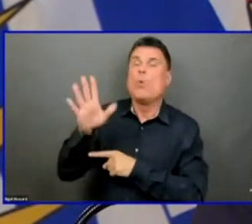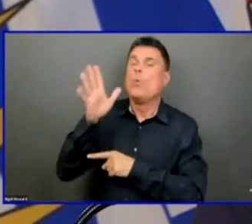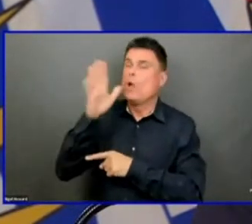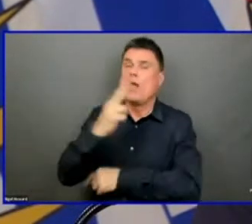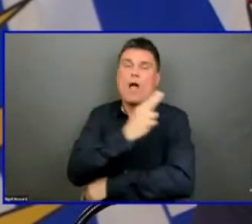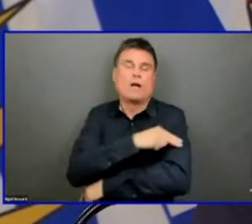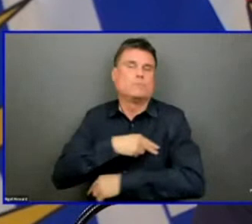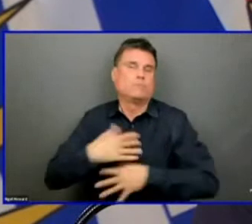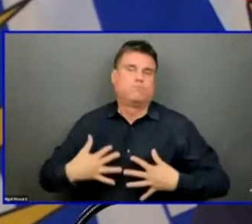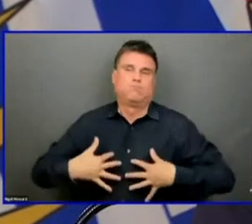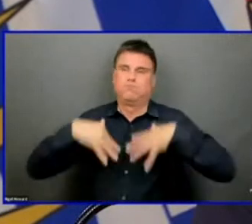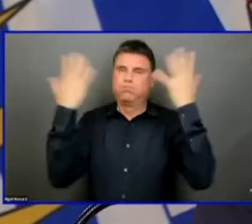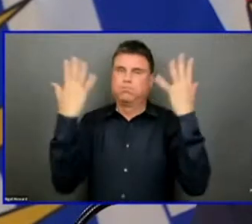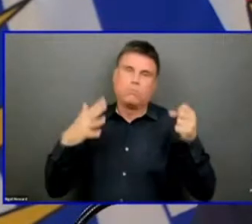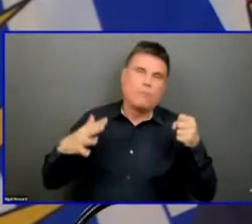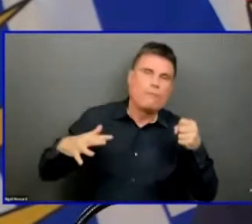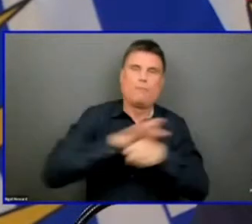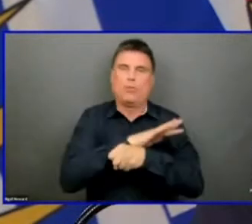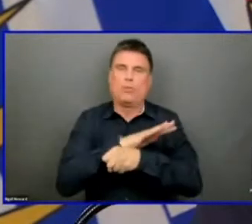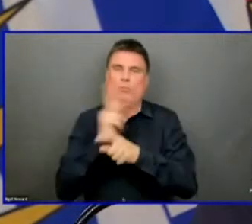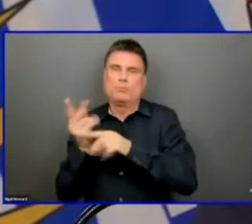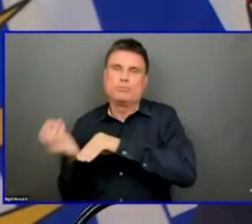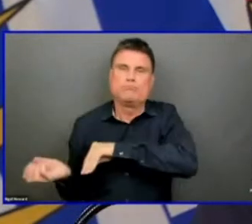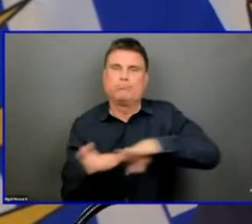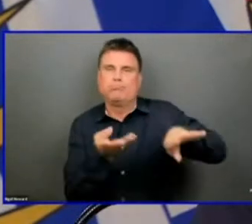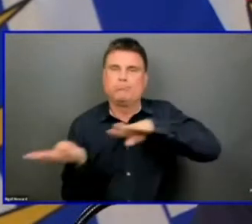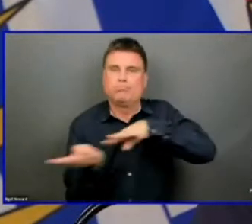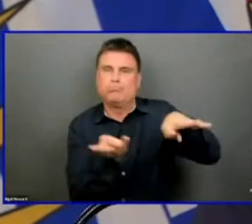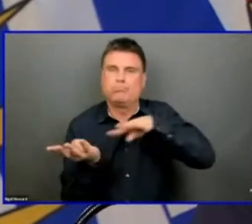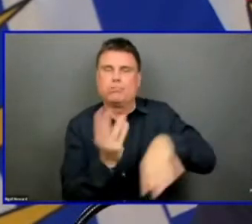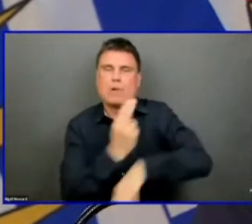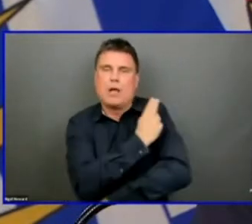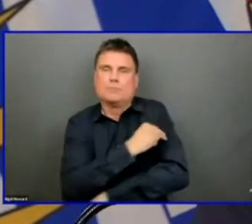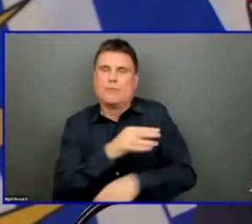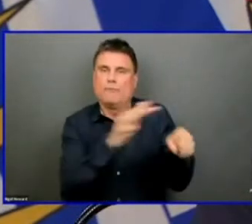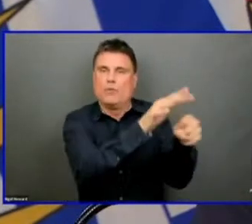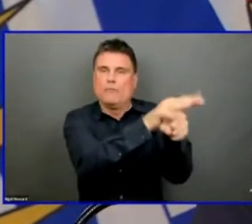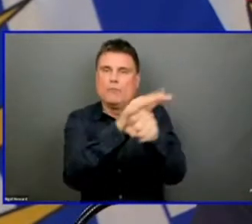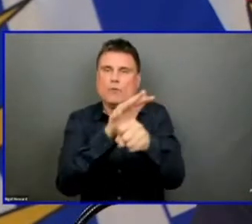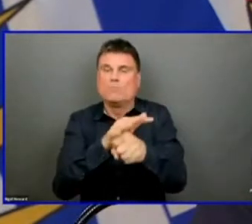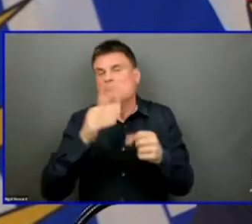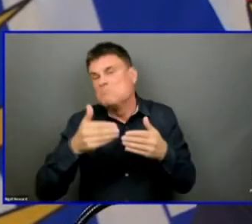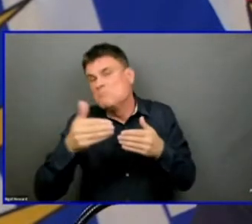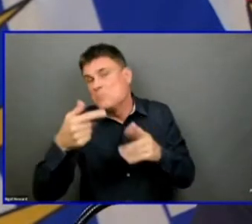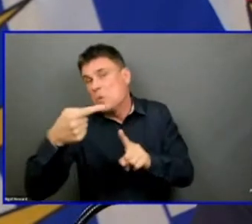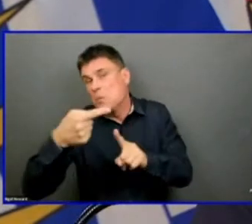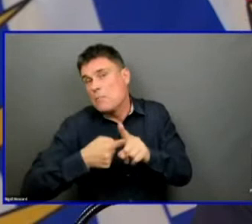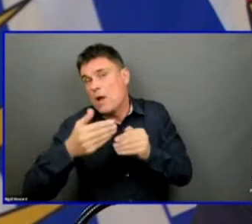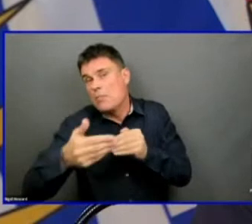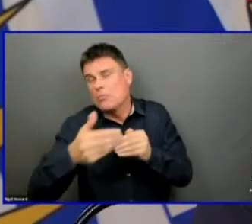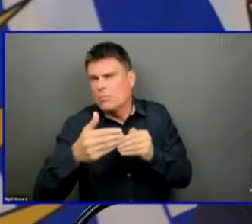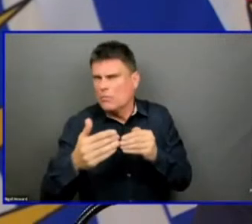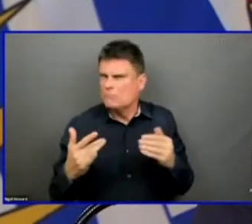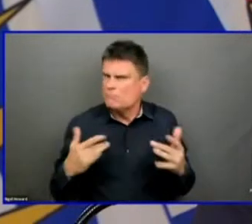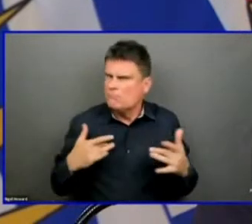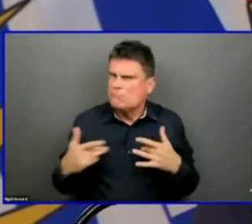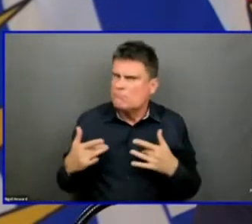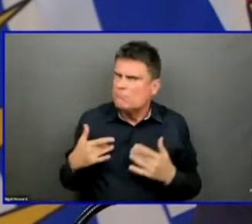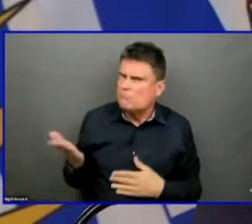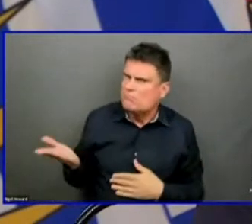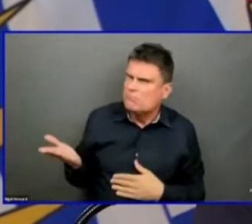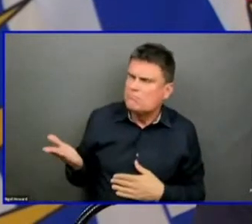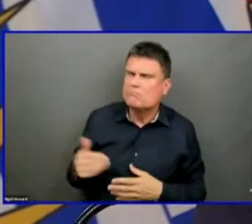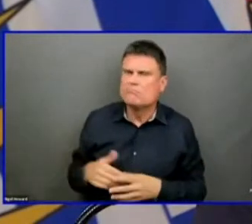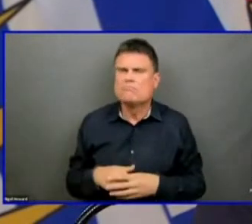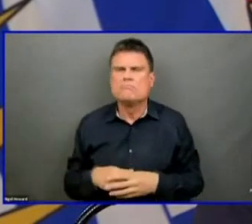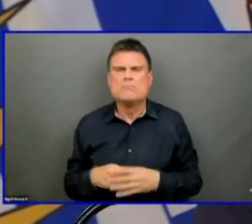3,000 cases in the next month or so. What is the province doing, / why is the province not doing more to reduce the